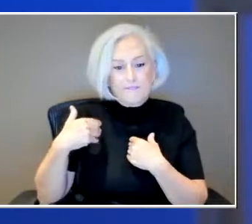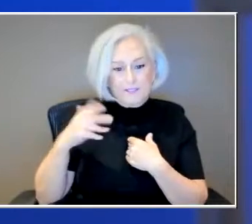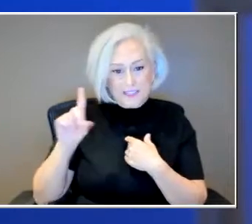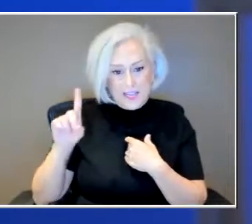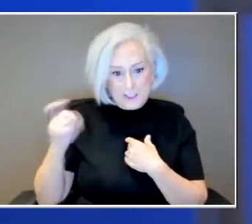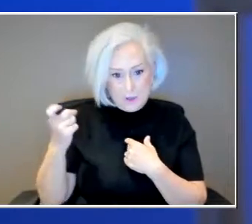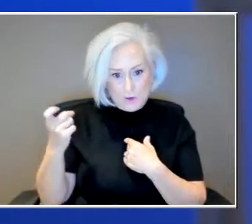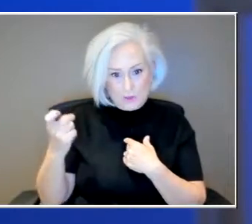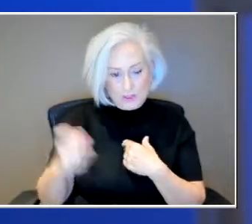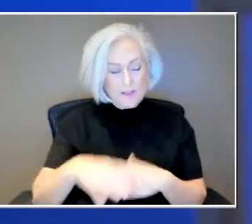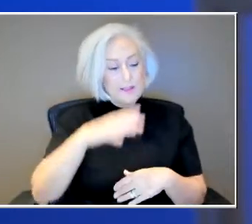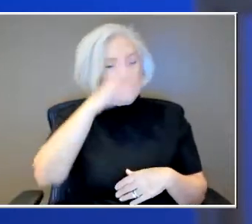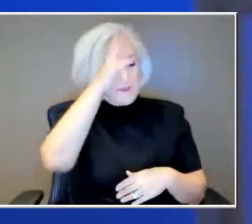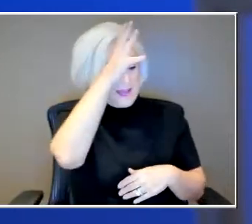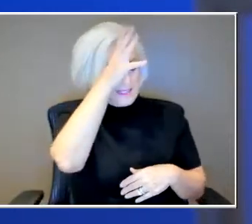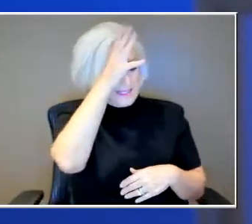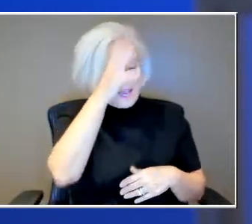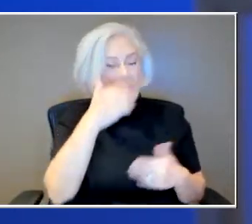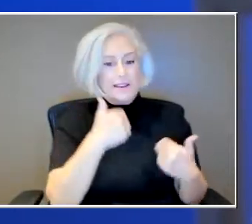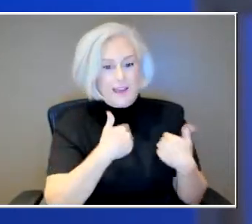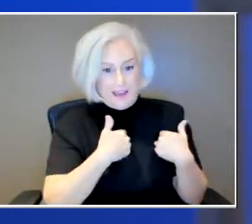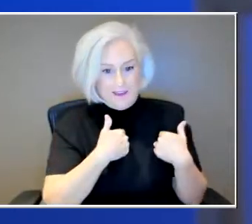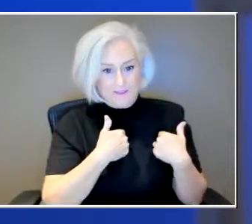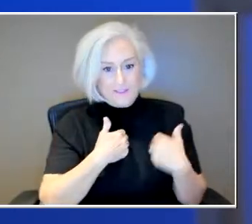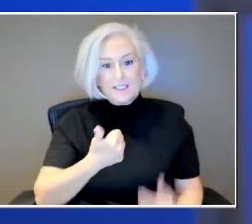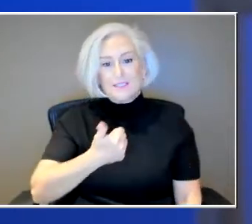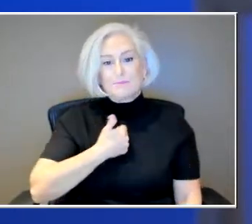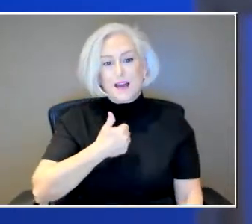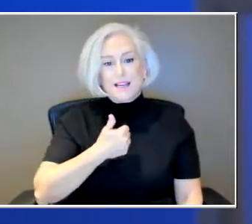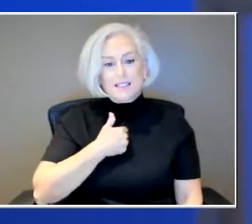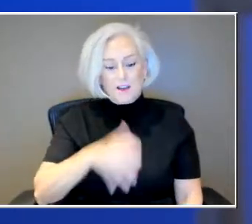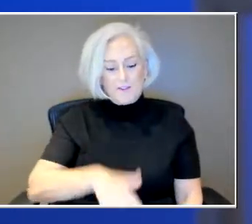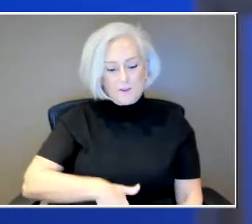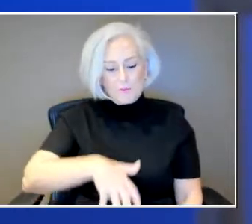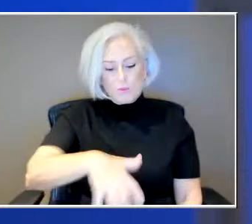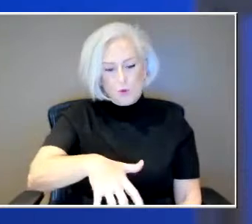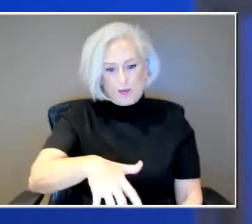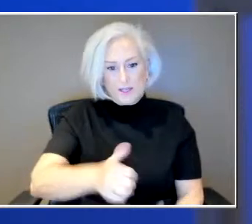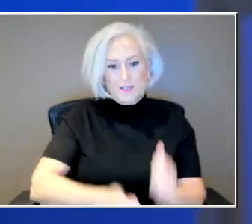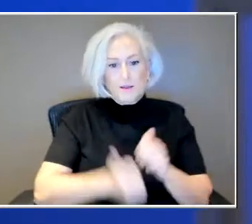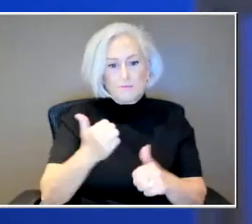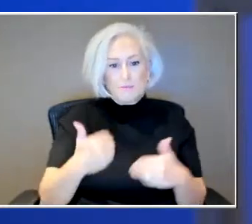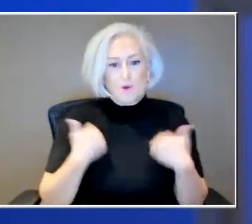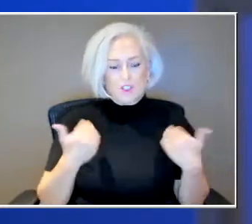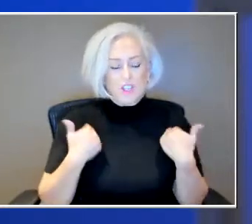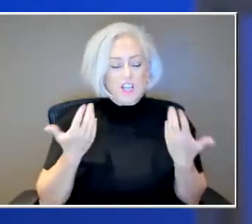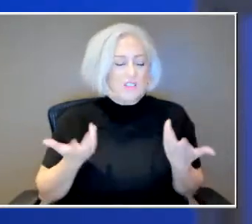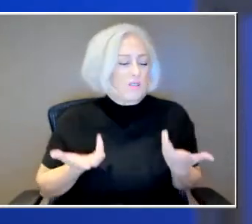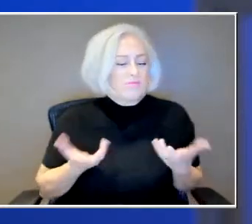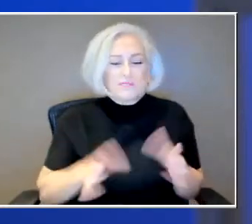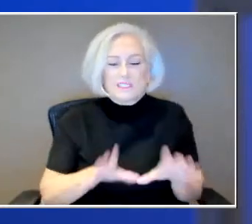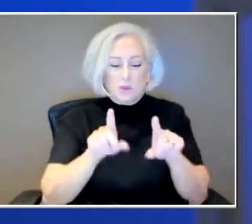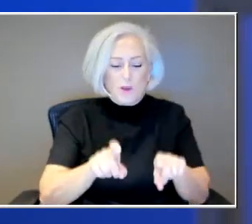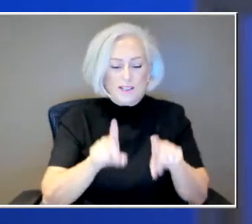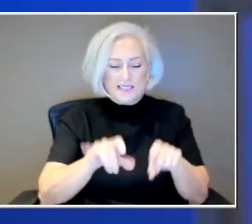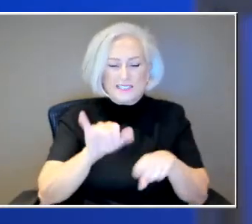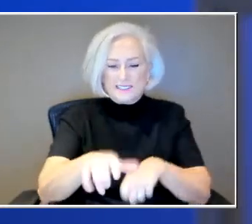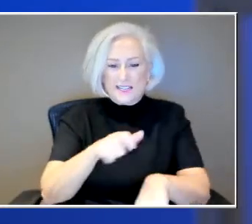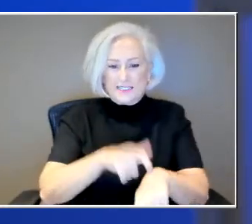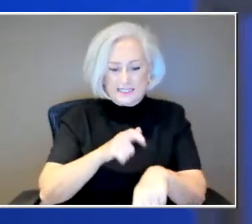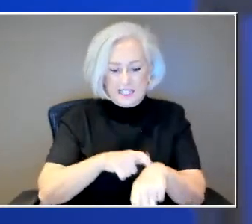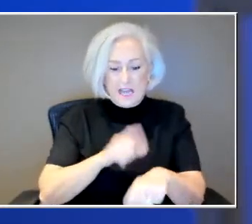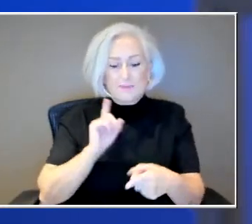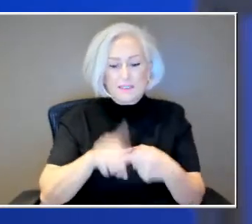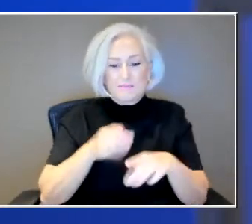tested positive, I was actually pregnant with my youngest, and so they just didn't recommend doing, waiting until after I had my son.